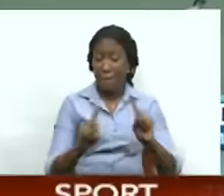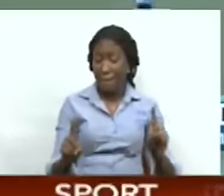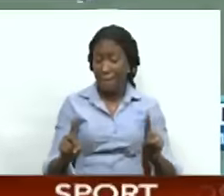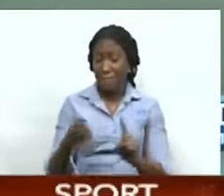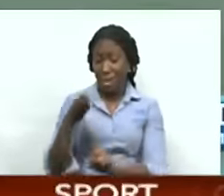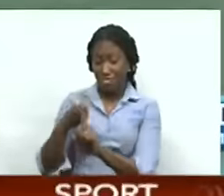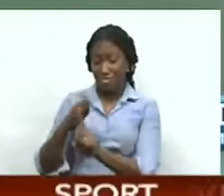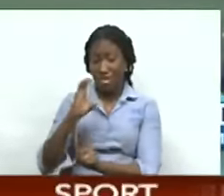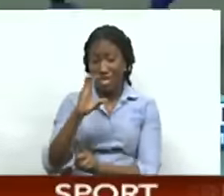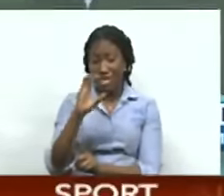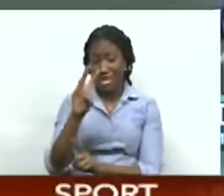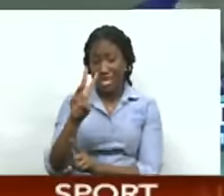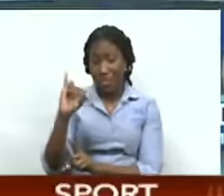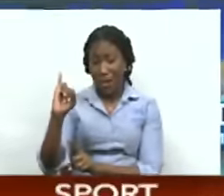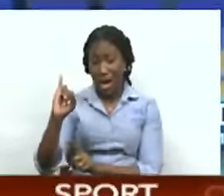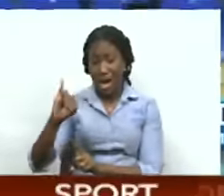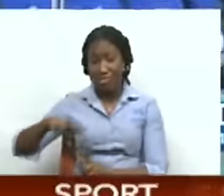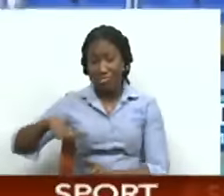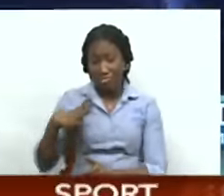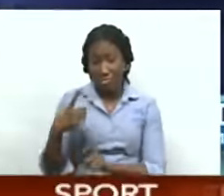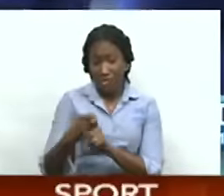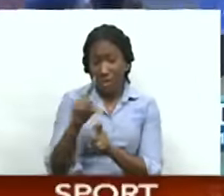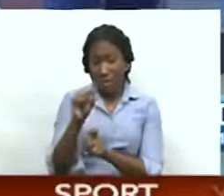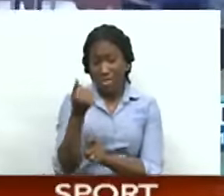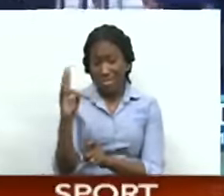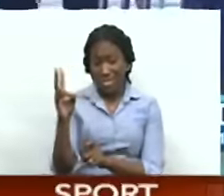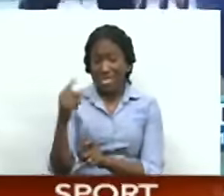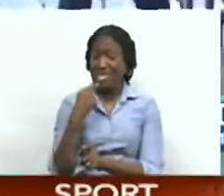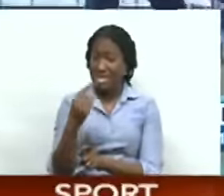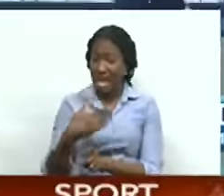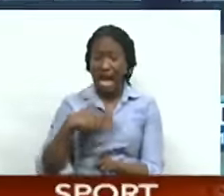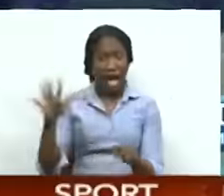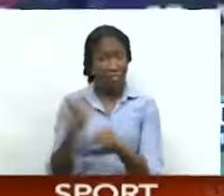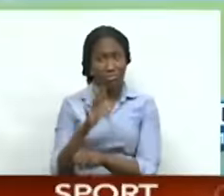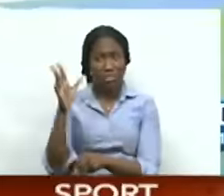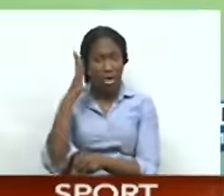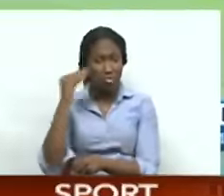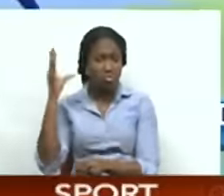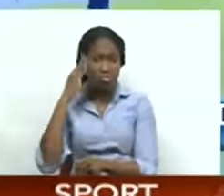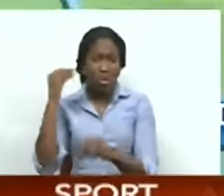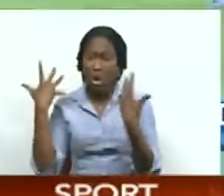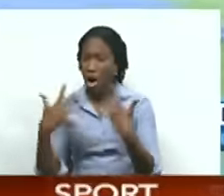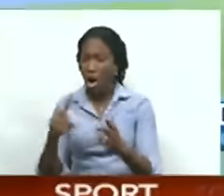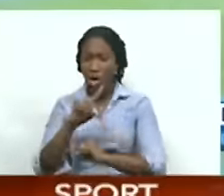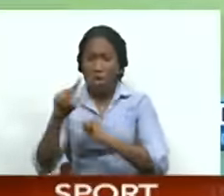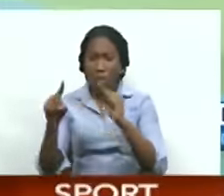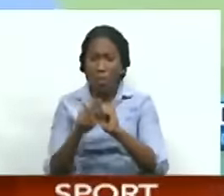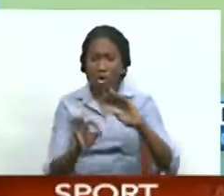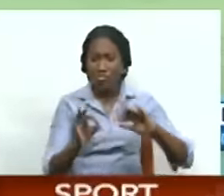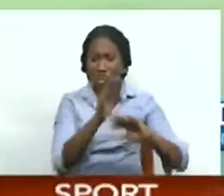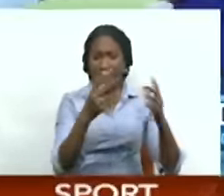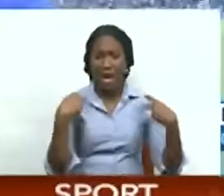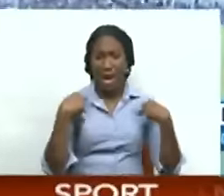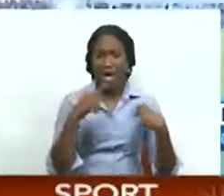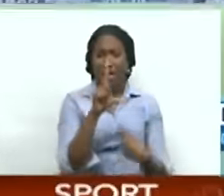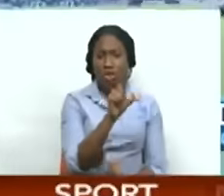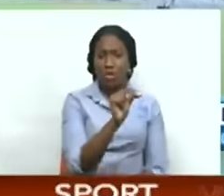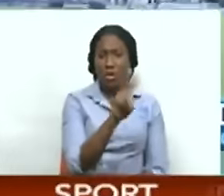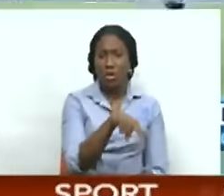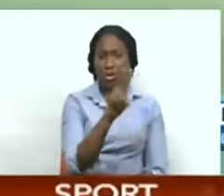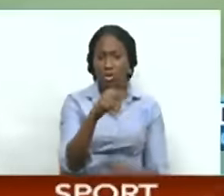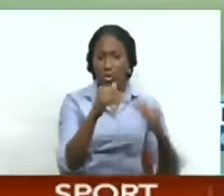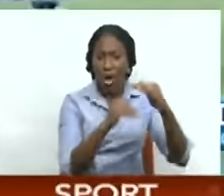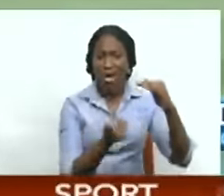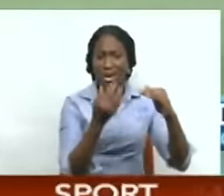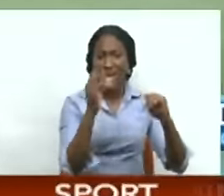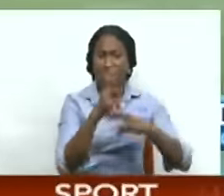2017, said his experience in a similar situation when the Caribbean hosted the 2022 Under-19 World Cup should serve him in good